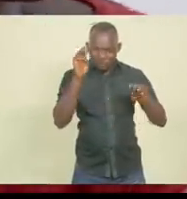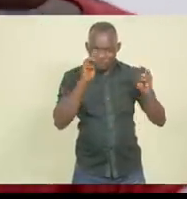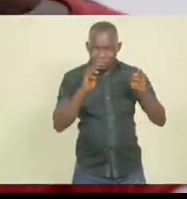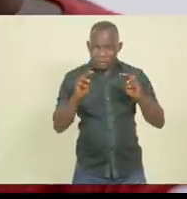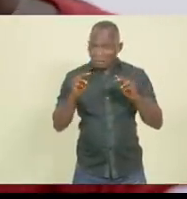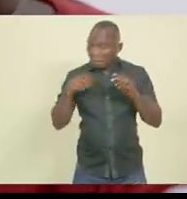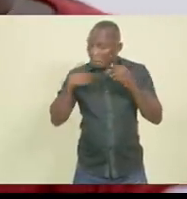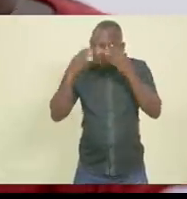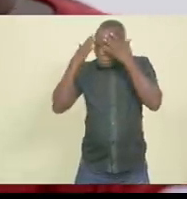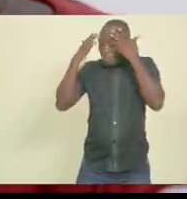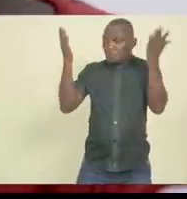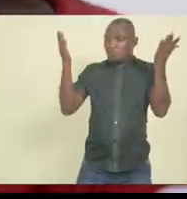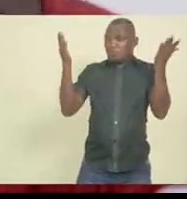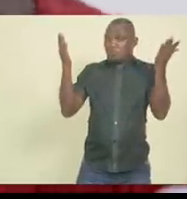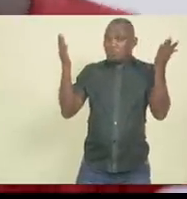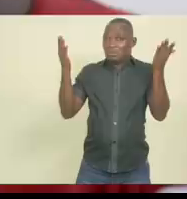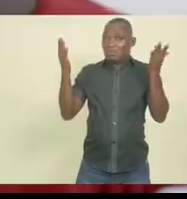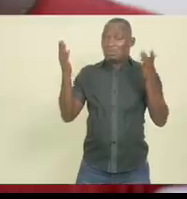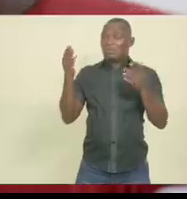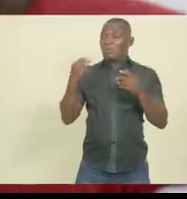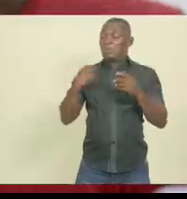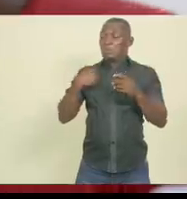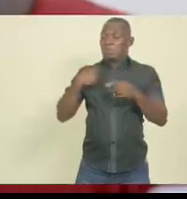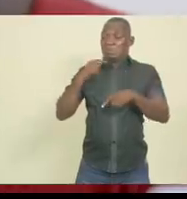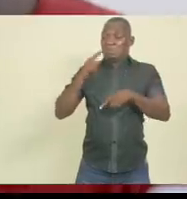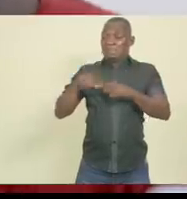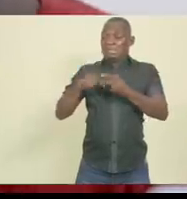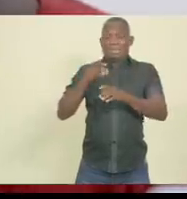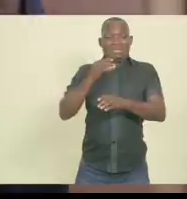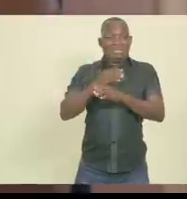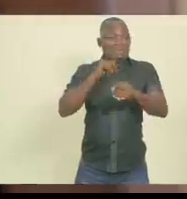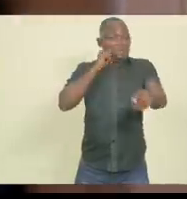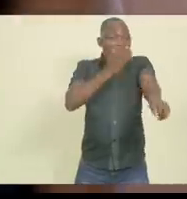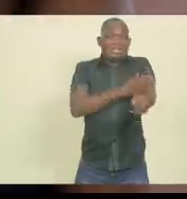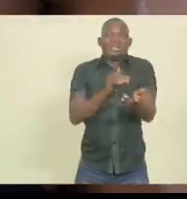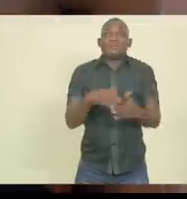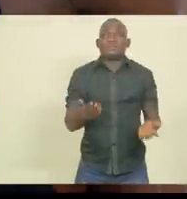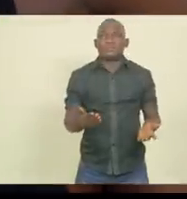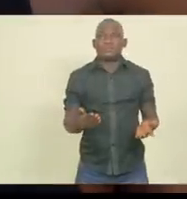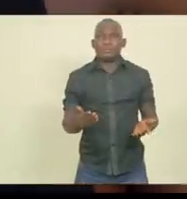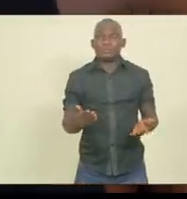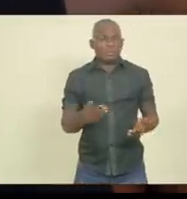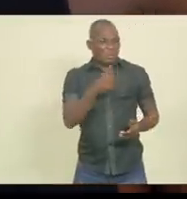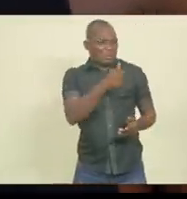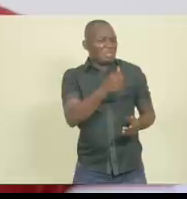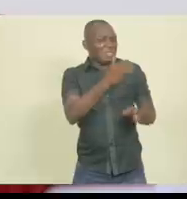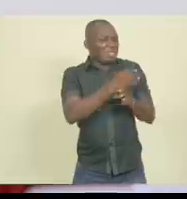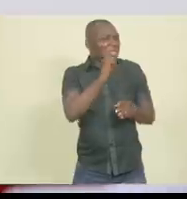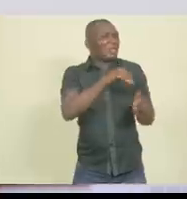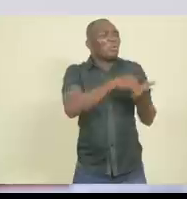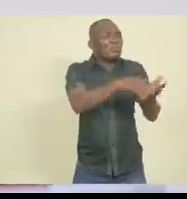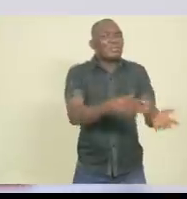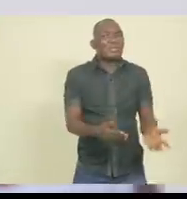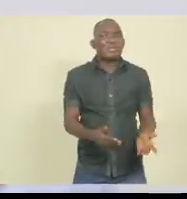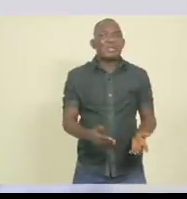I don't know. I mean, I can't even take care of her even if I wanted to. But you're the one who has been taking care of her.